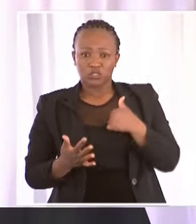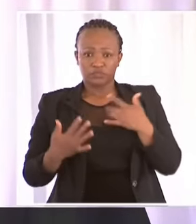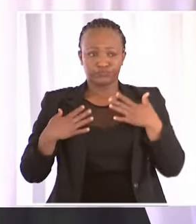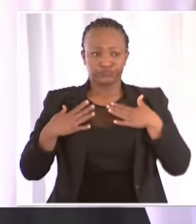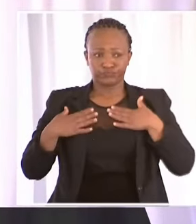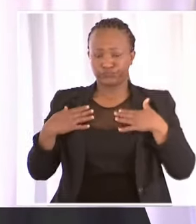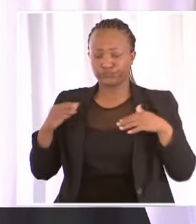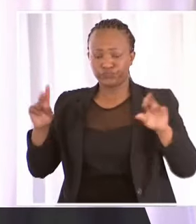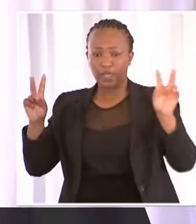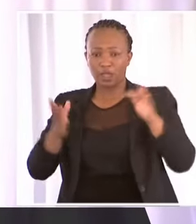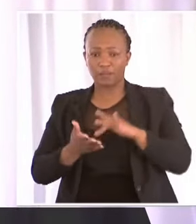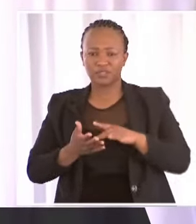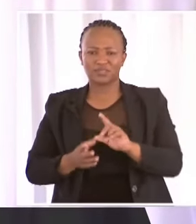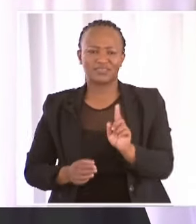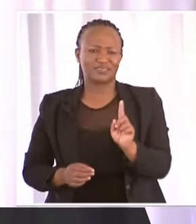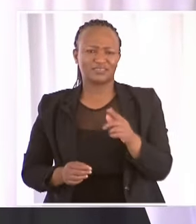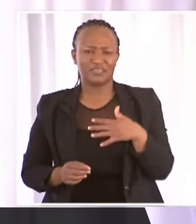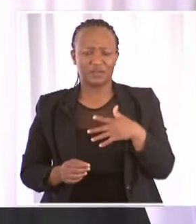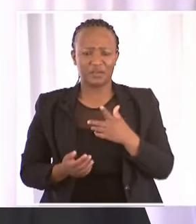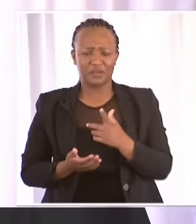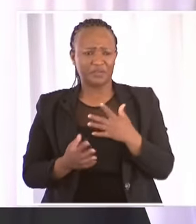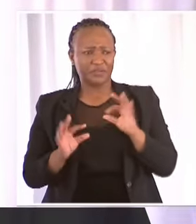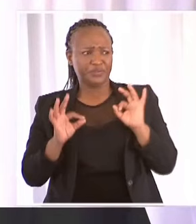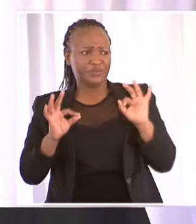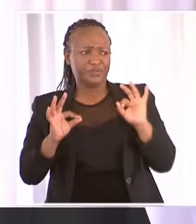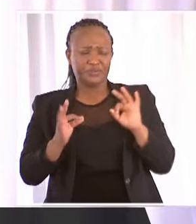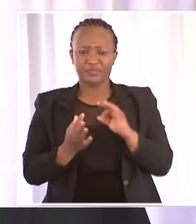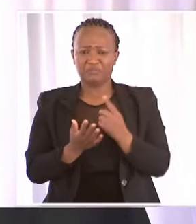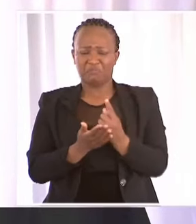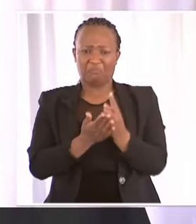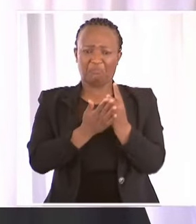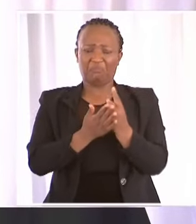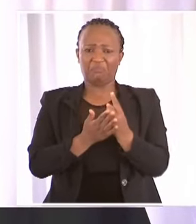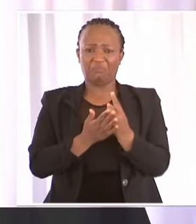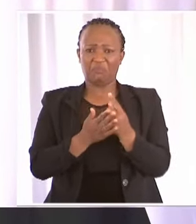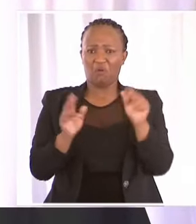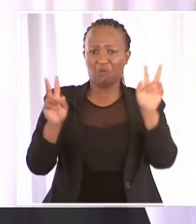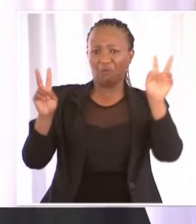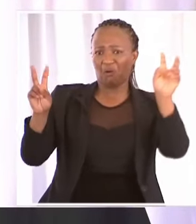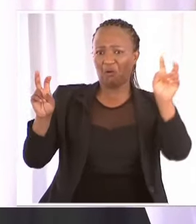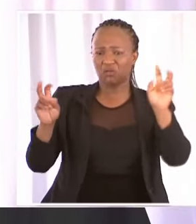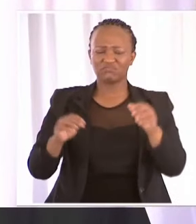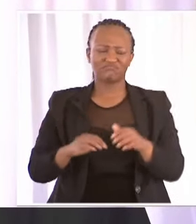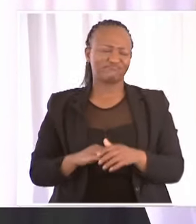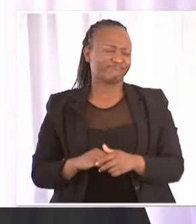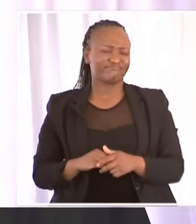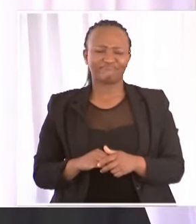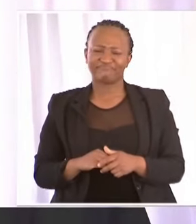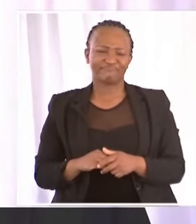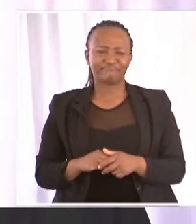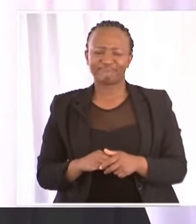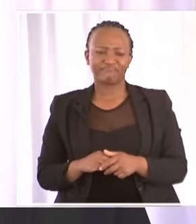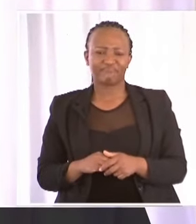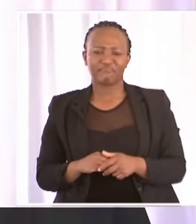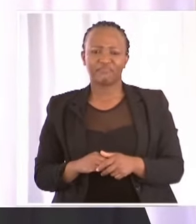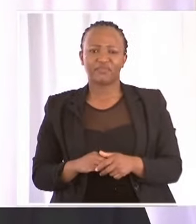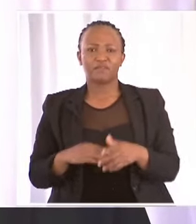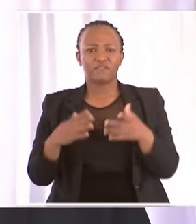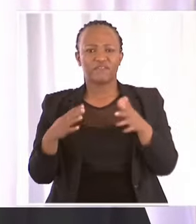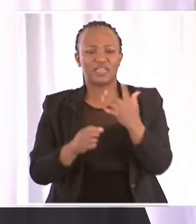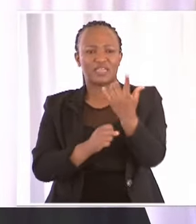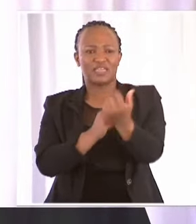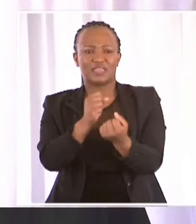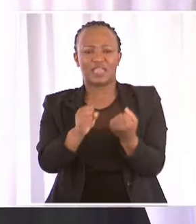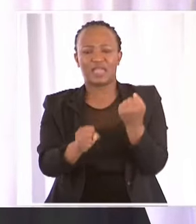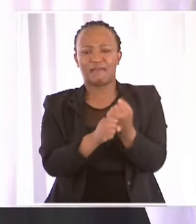titles, prestige, or being courted. Over the years, he gave interviews to